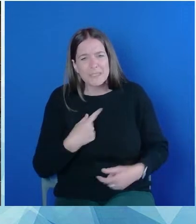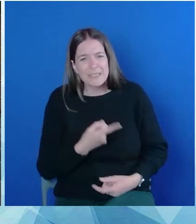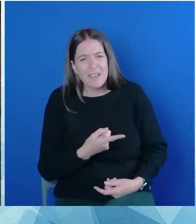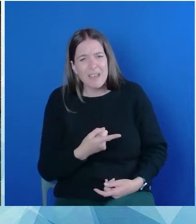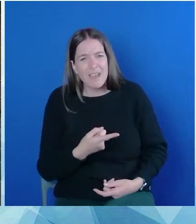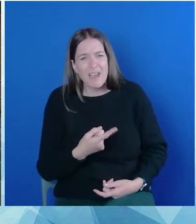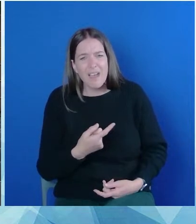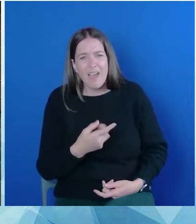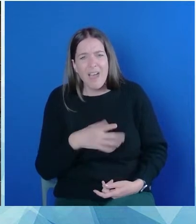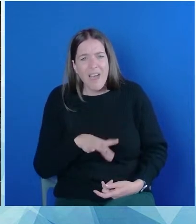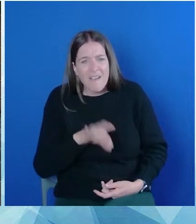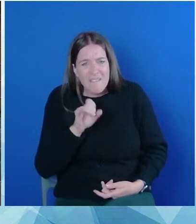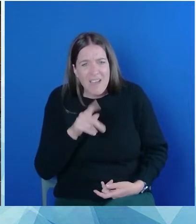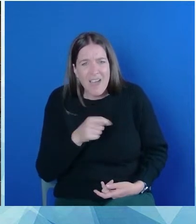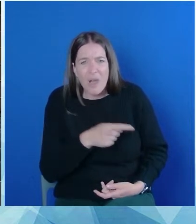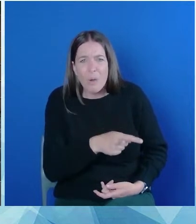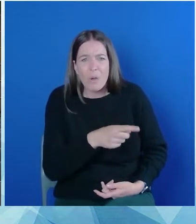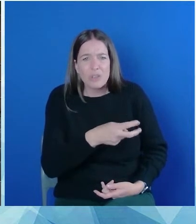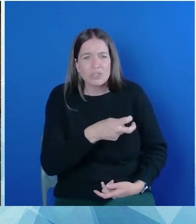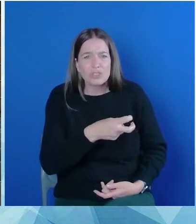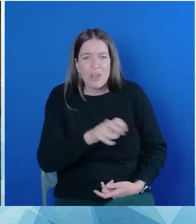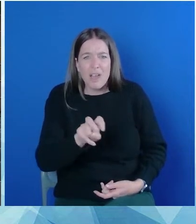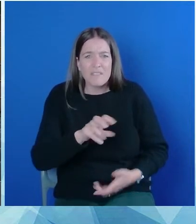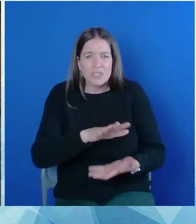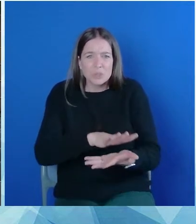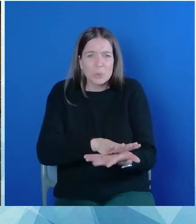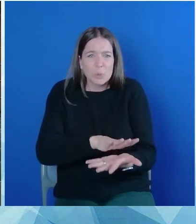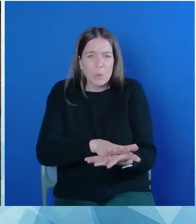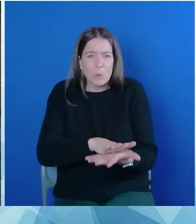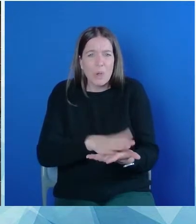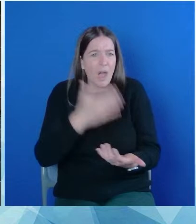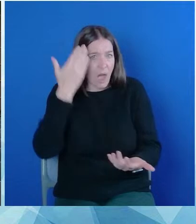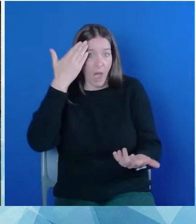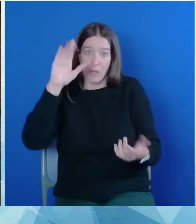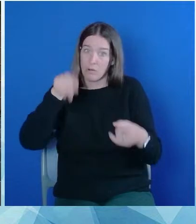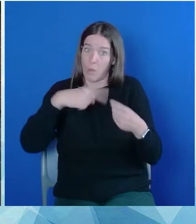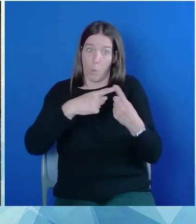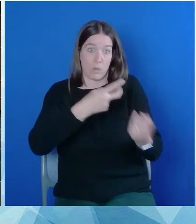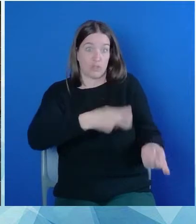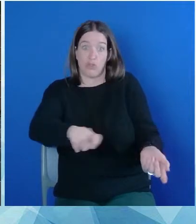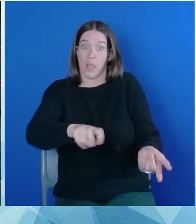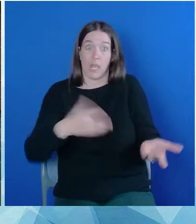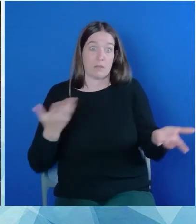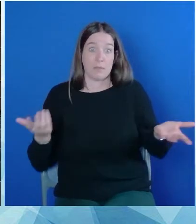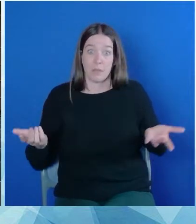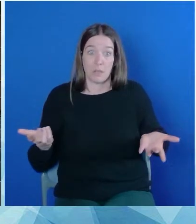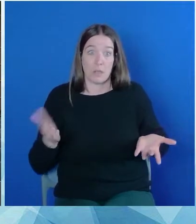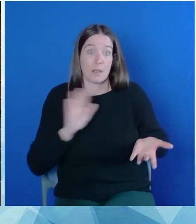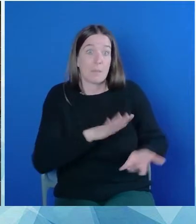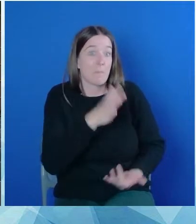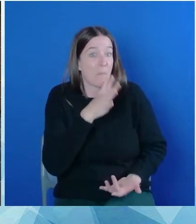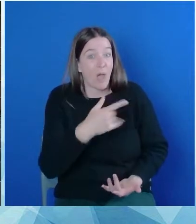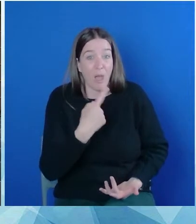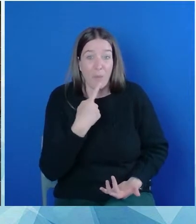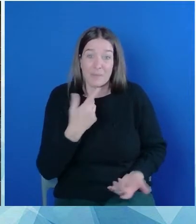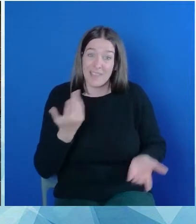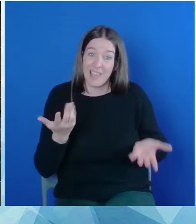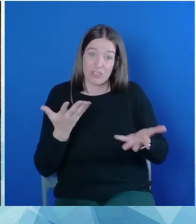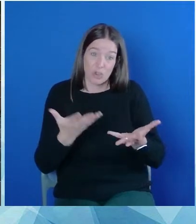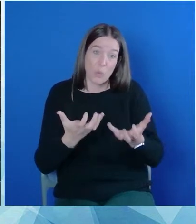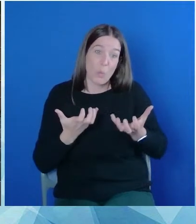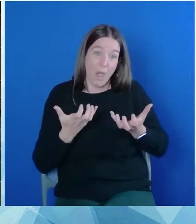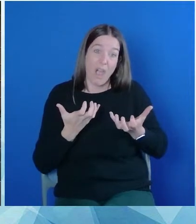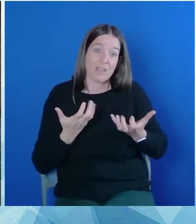want to lose him. I don't want anything bad to happen to him. And I don't know what's going to happen if he's going to transfer to a different school, but his mom said